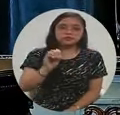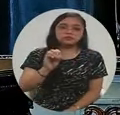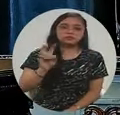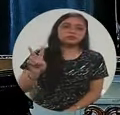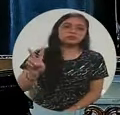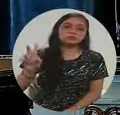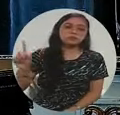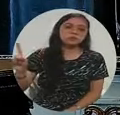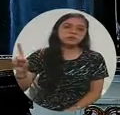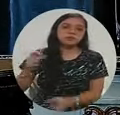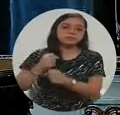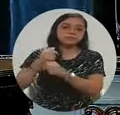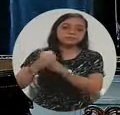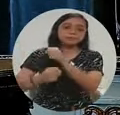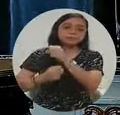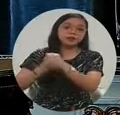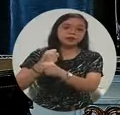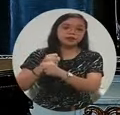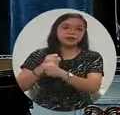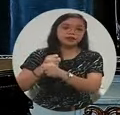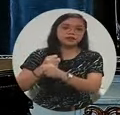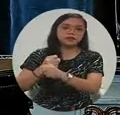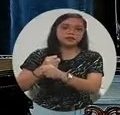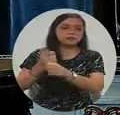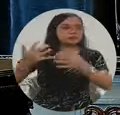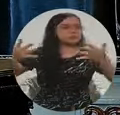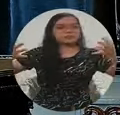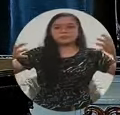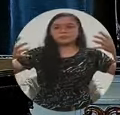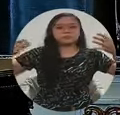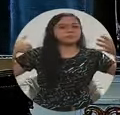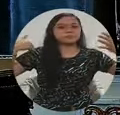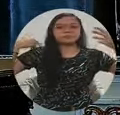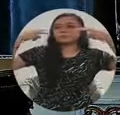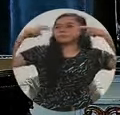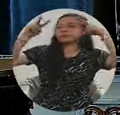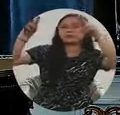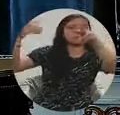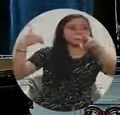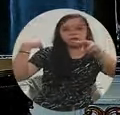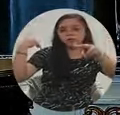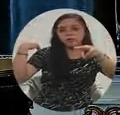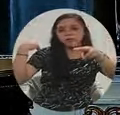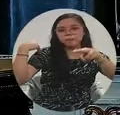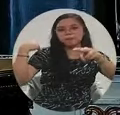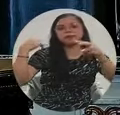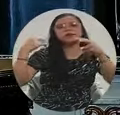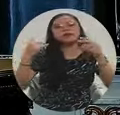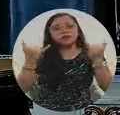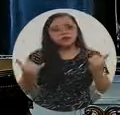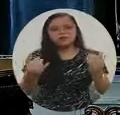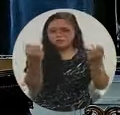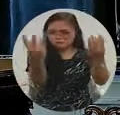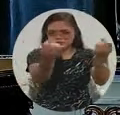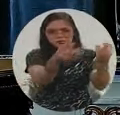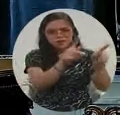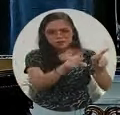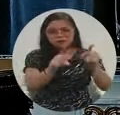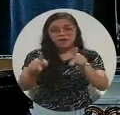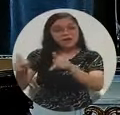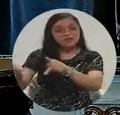2021 will be a big challenging year. I believe with all my heart that many of you have many